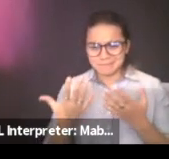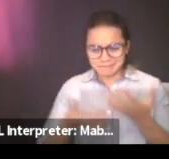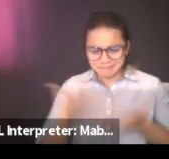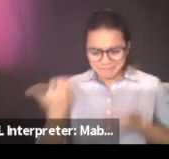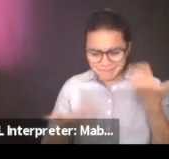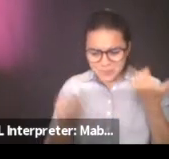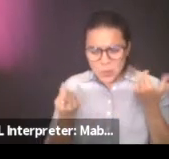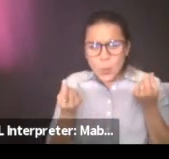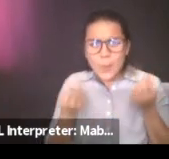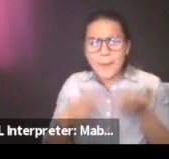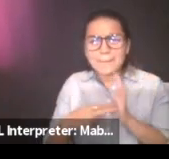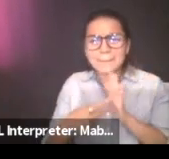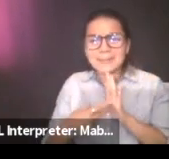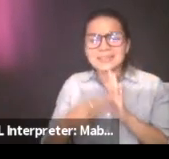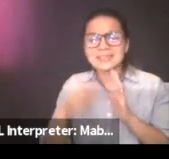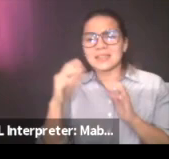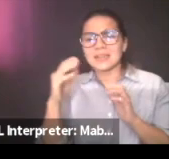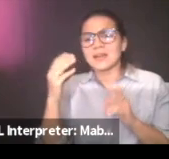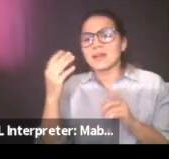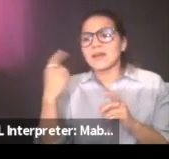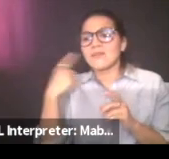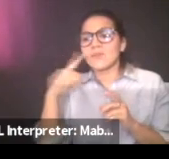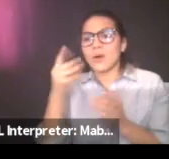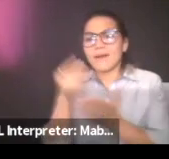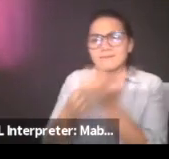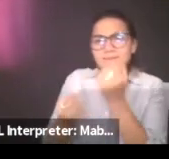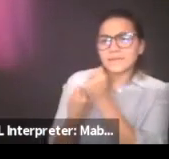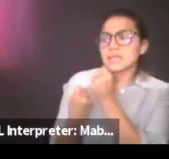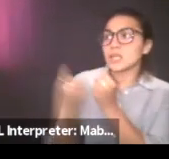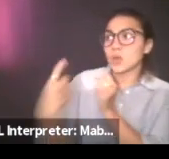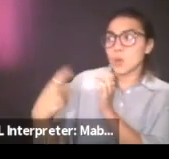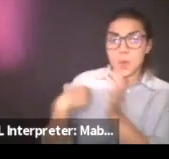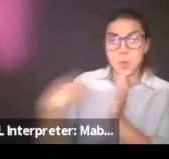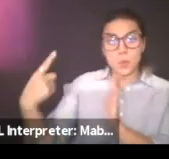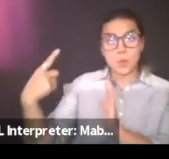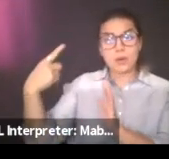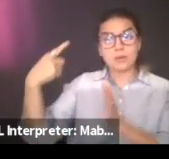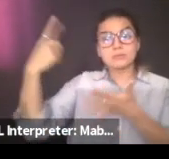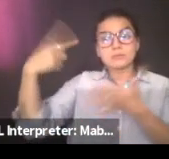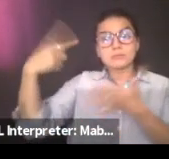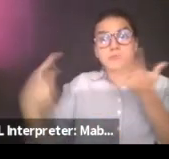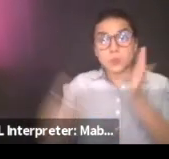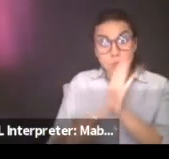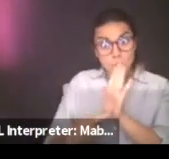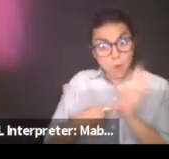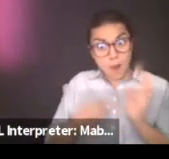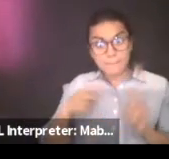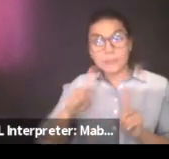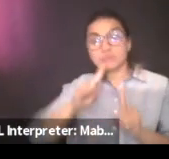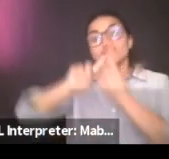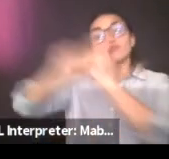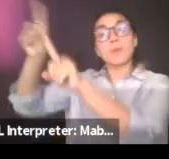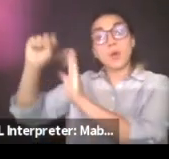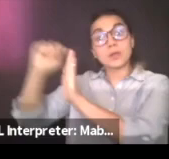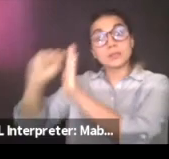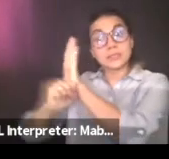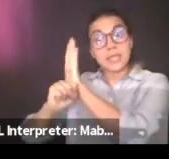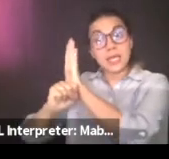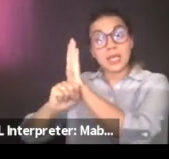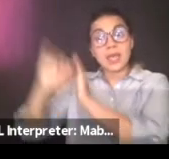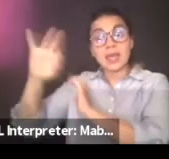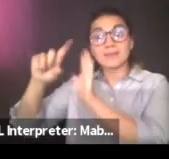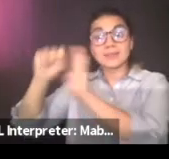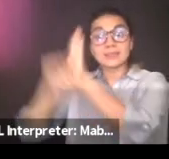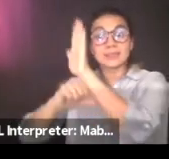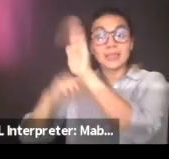if the funding requires certain things from you? Do you have to report information back to the state? Do you have to operate in tandem with the state? Do you have to, and